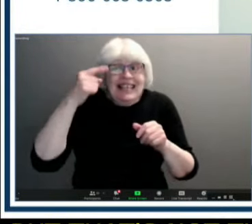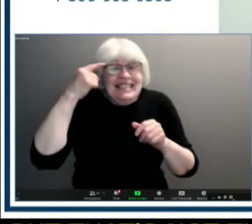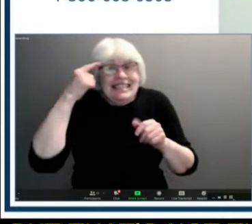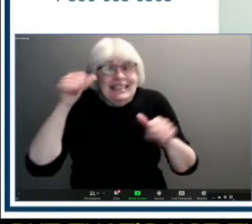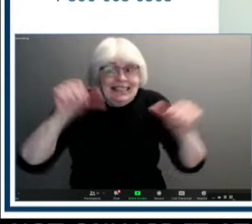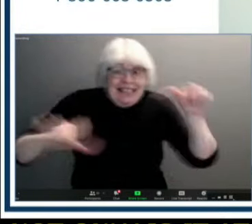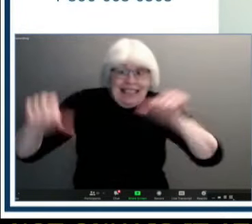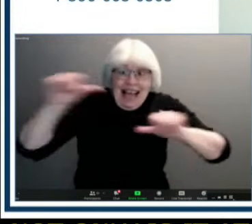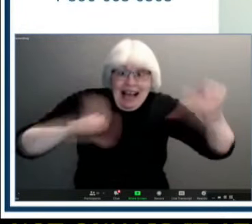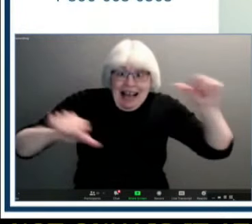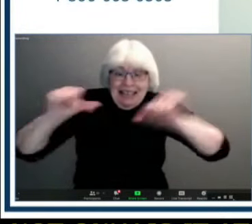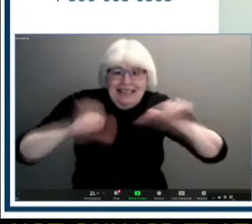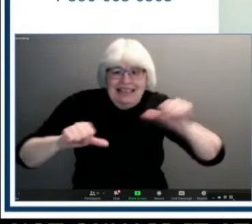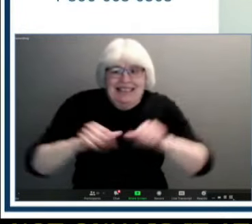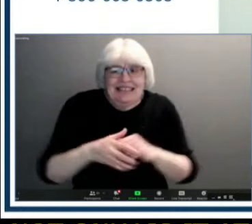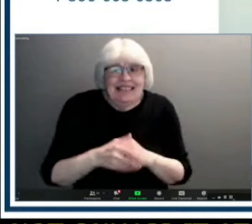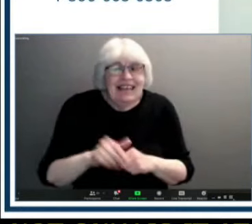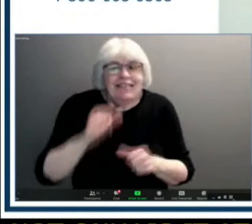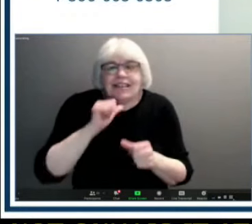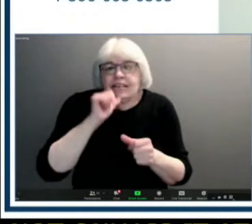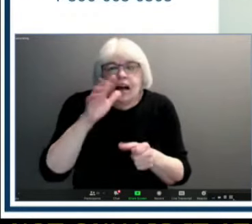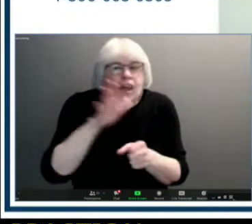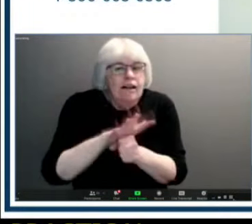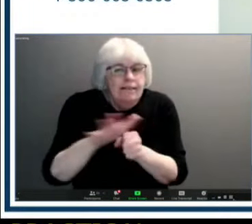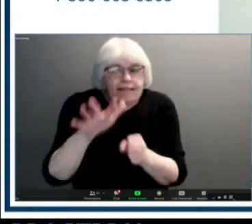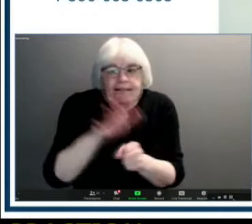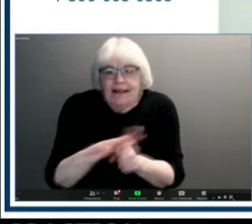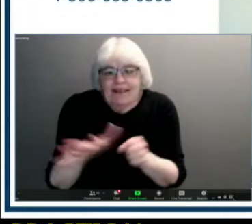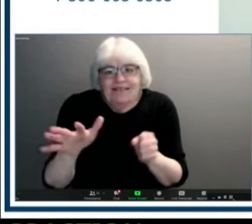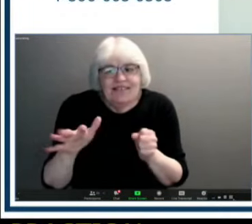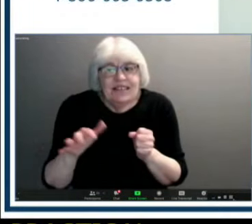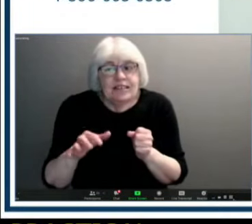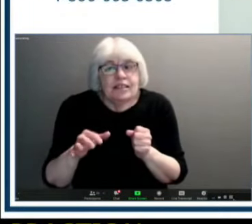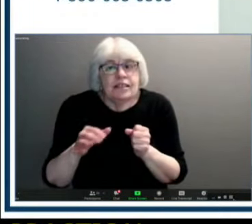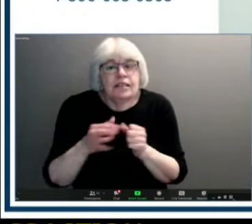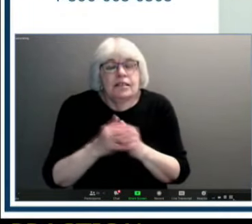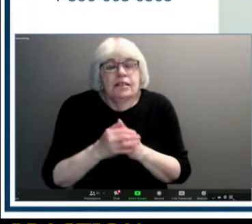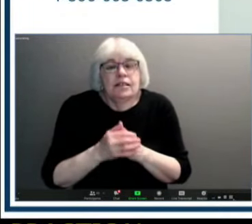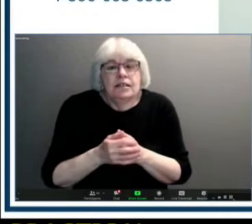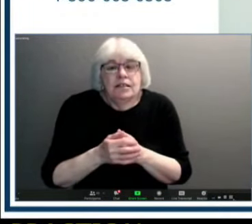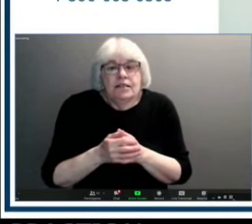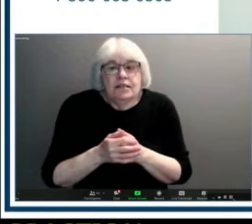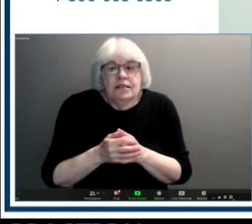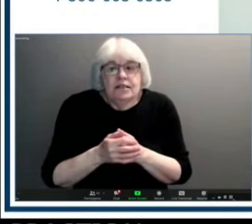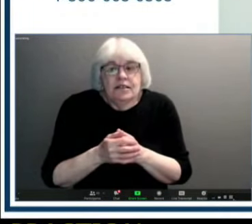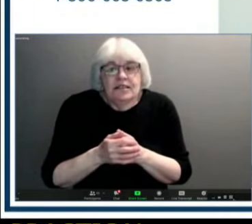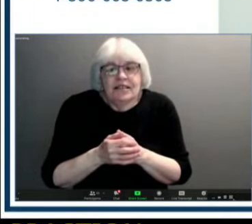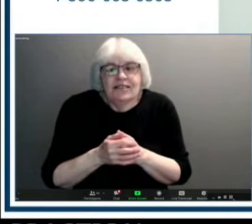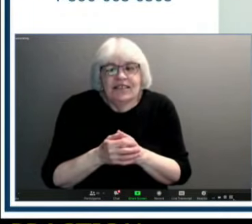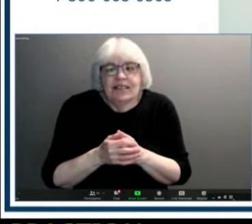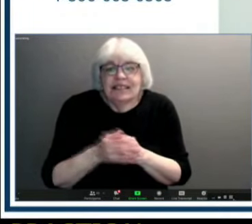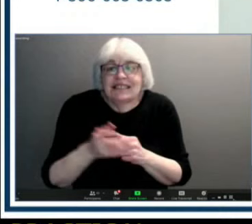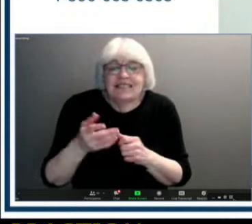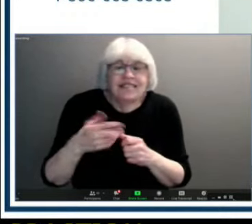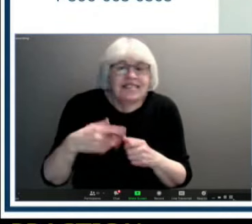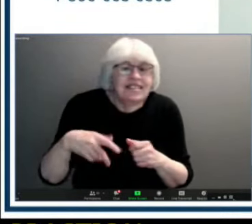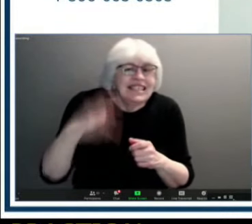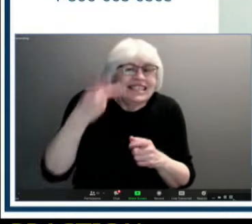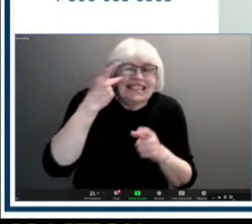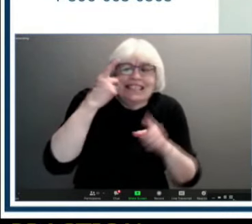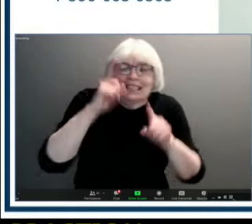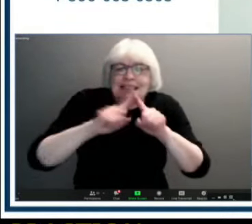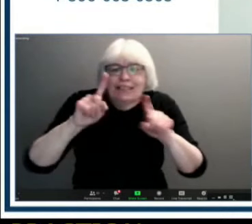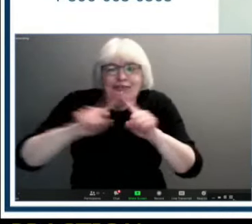is not there. Look at the Hunger Games type environment that we're seeing taking place in other jurisdictions.